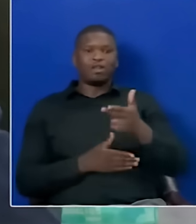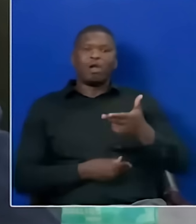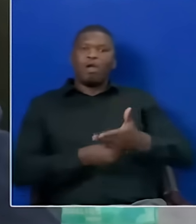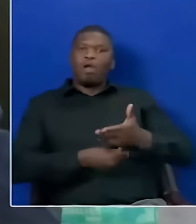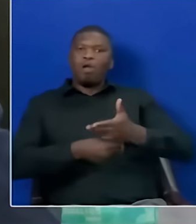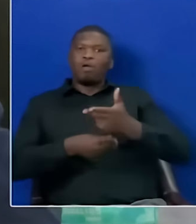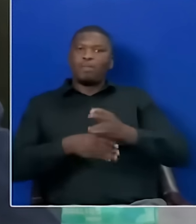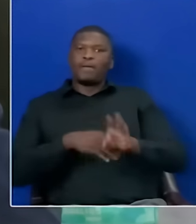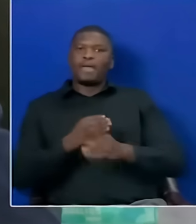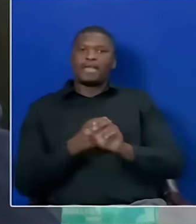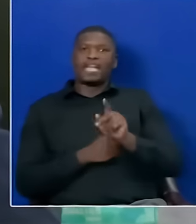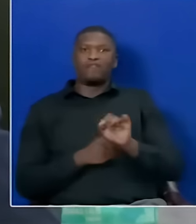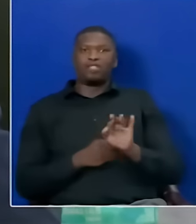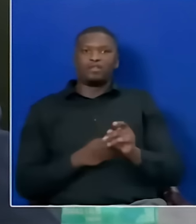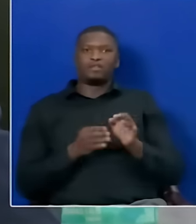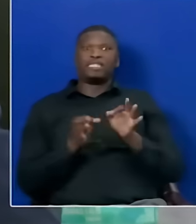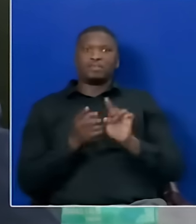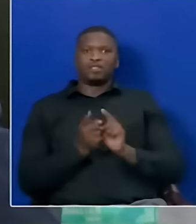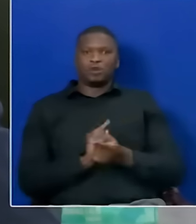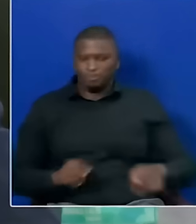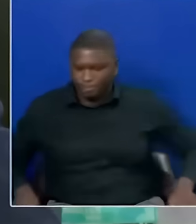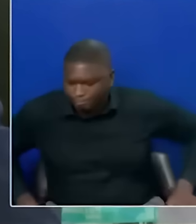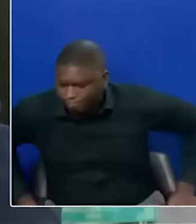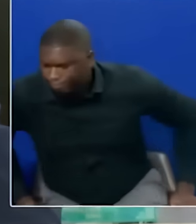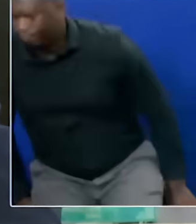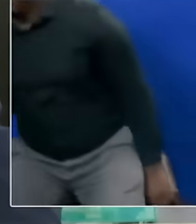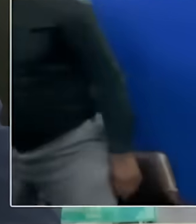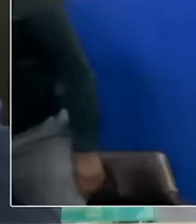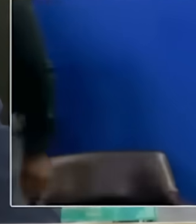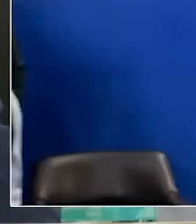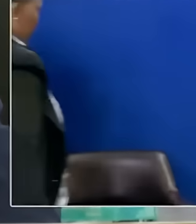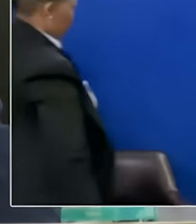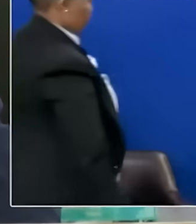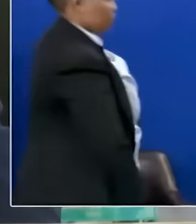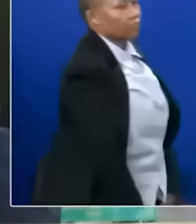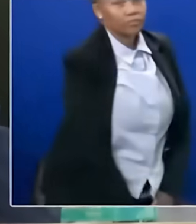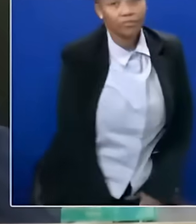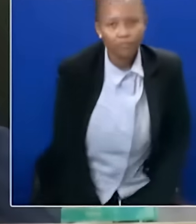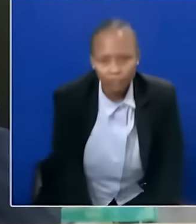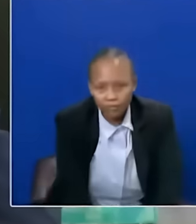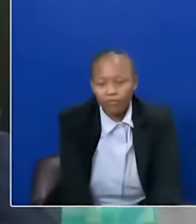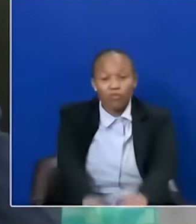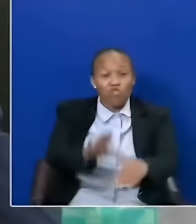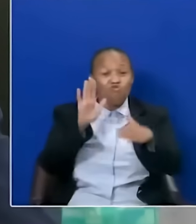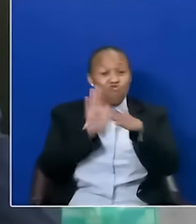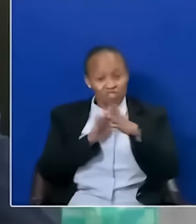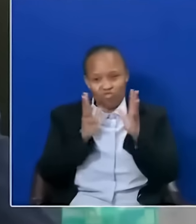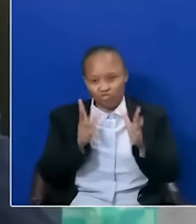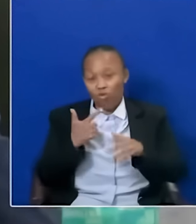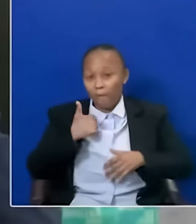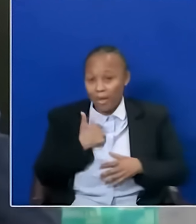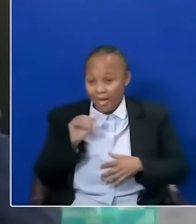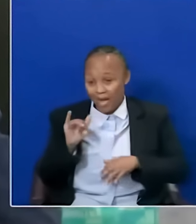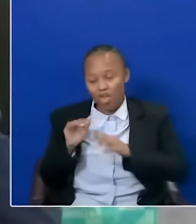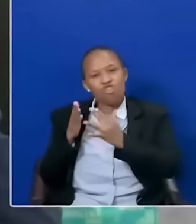AK-47. Hence, I'm saying only through the investigation you can tell whether the mistake